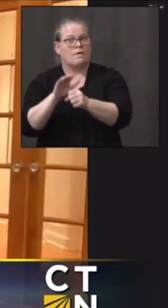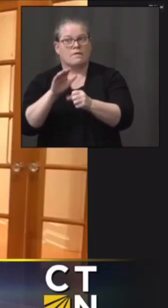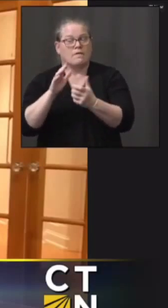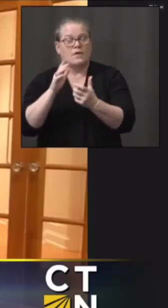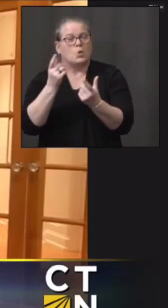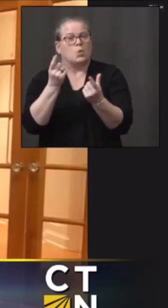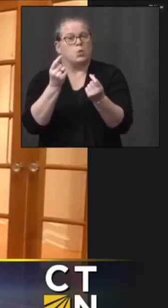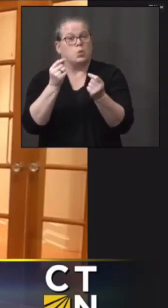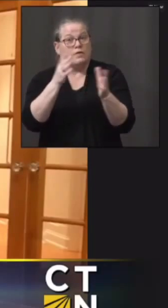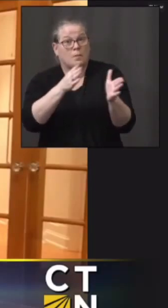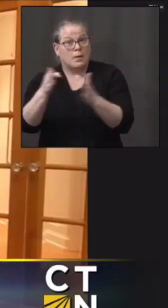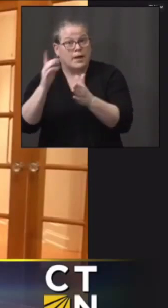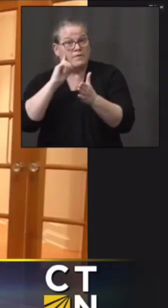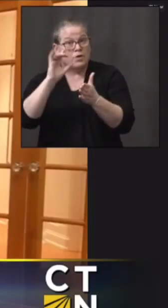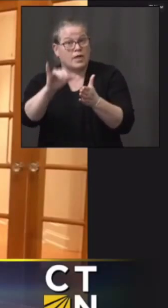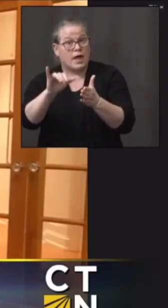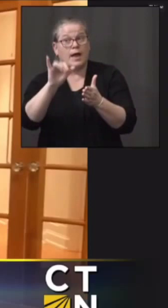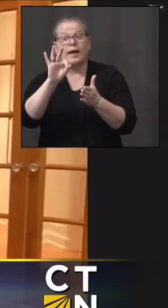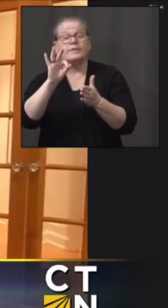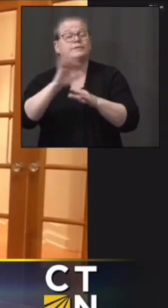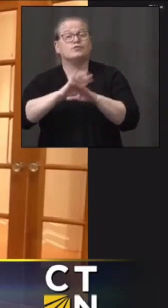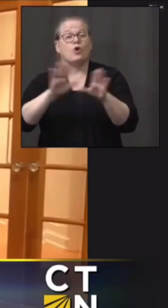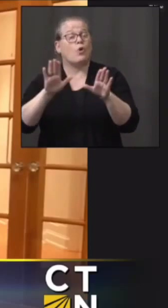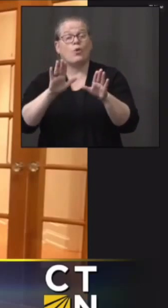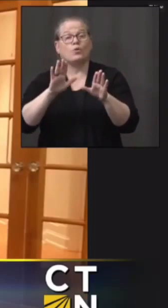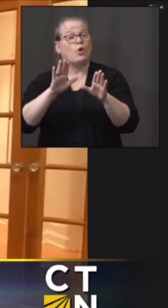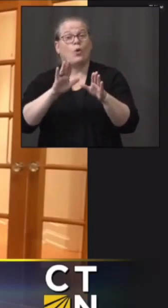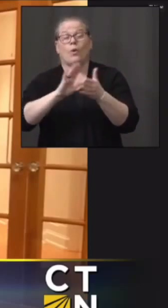situation, deciding who gets what?